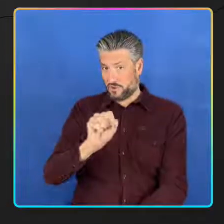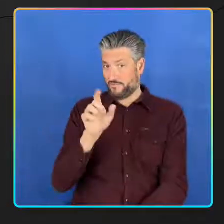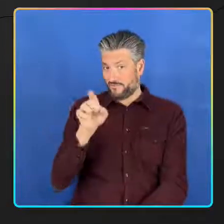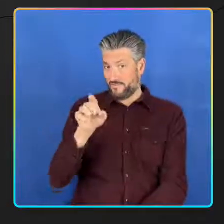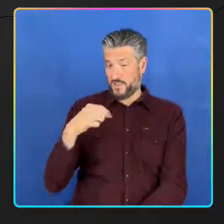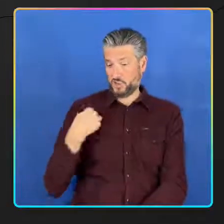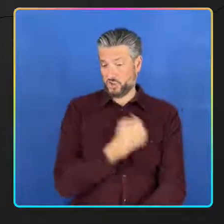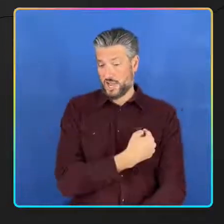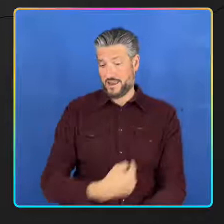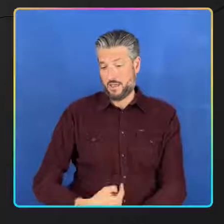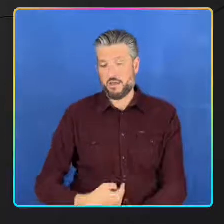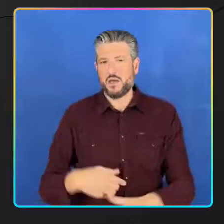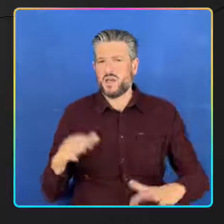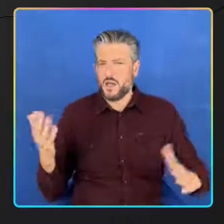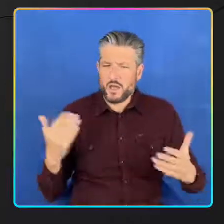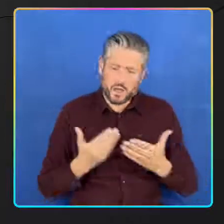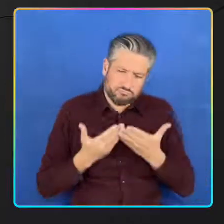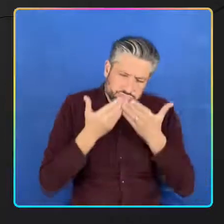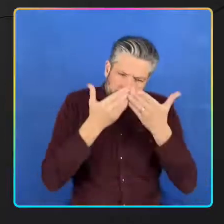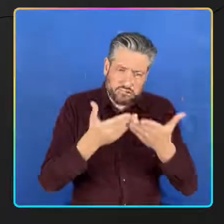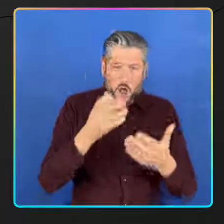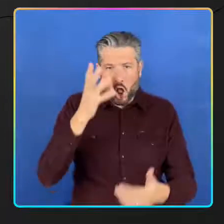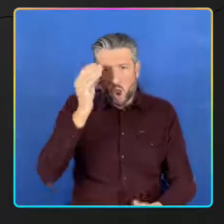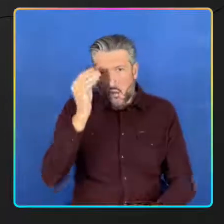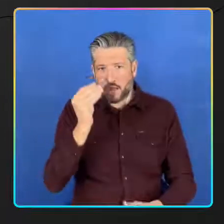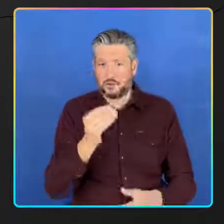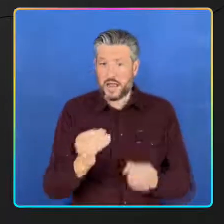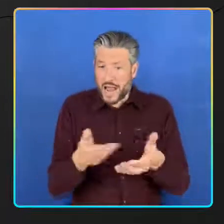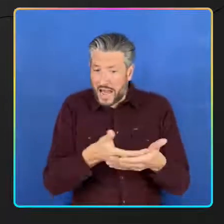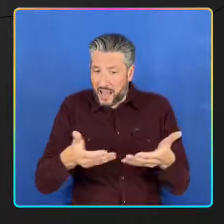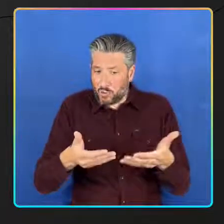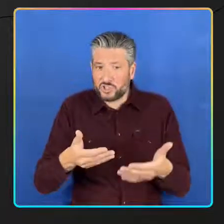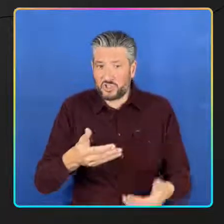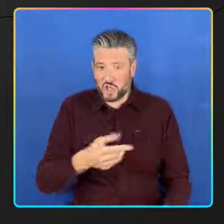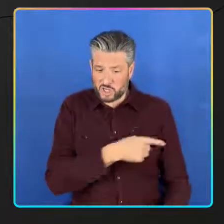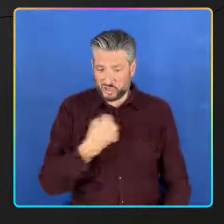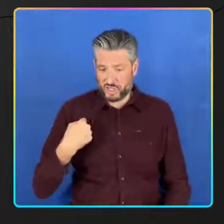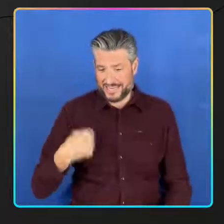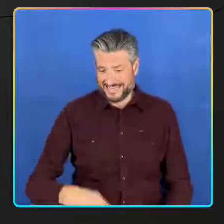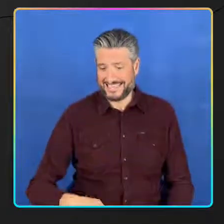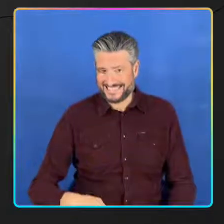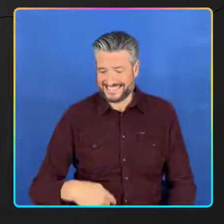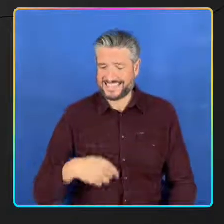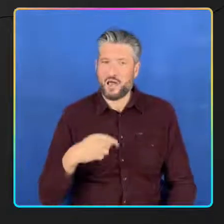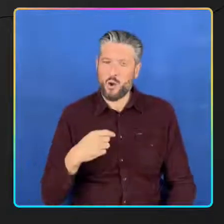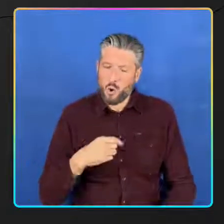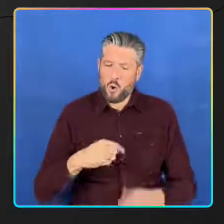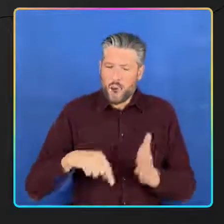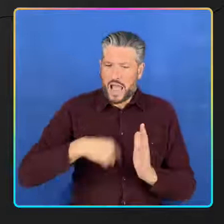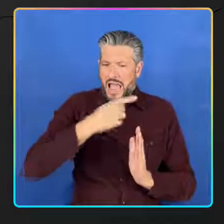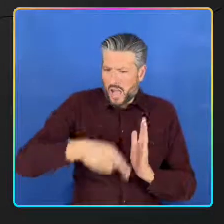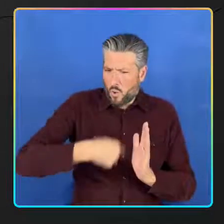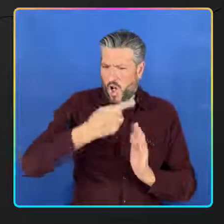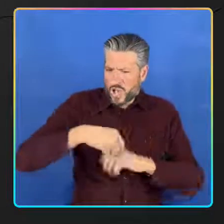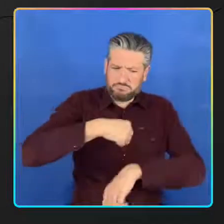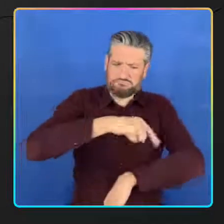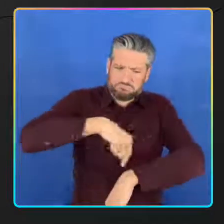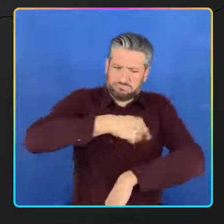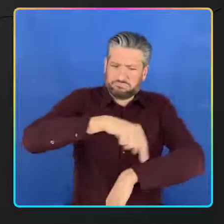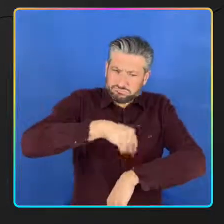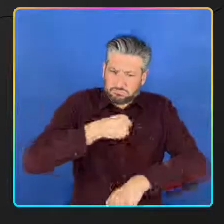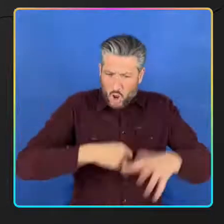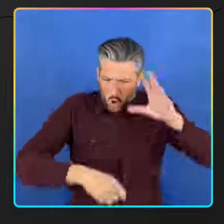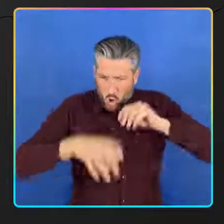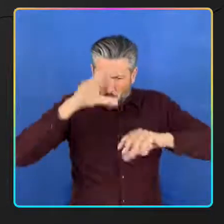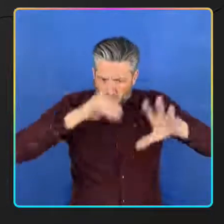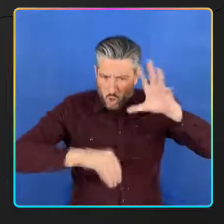Chinese, and it's such a hard language. So I was like putting so many hours into it and studying so much and learning to write also. So like learning all the strokes and all